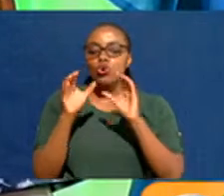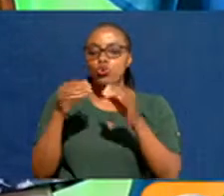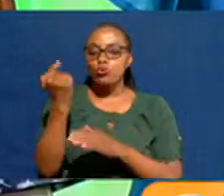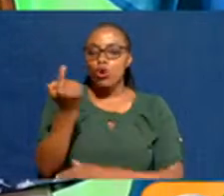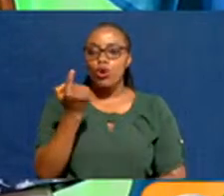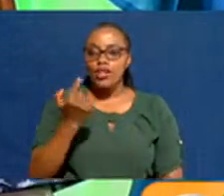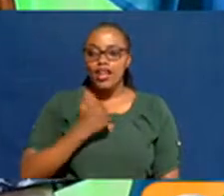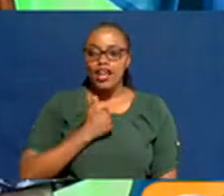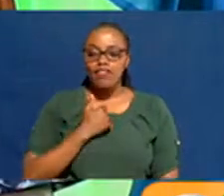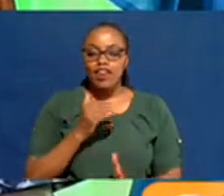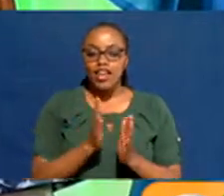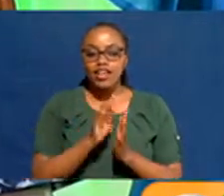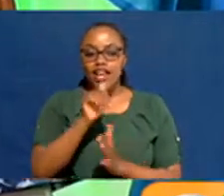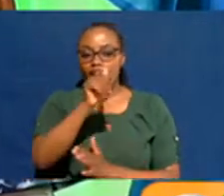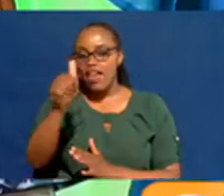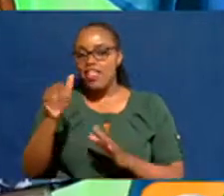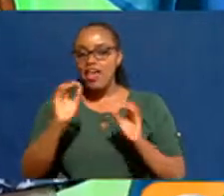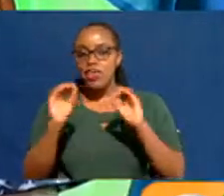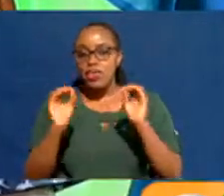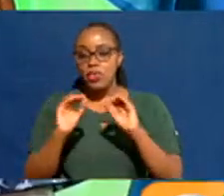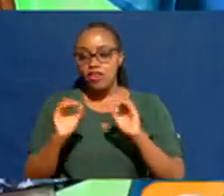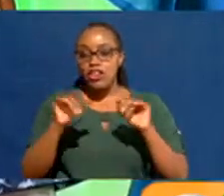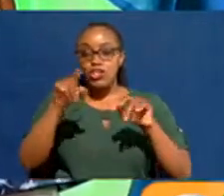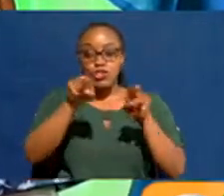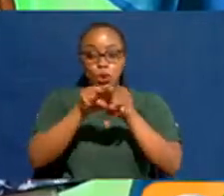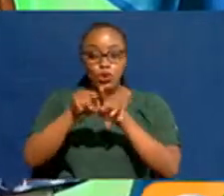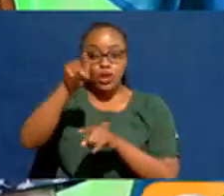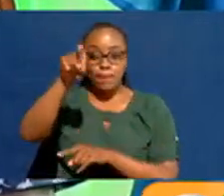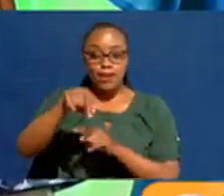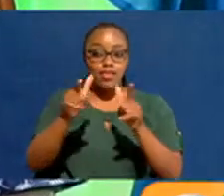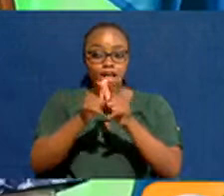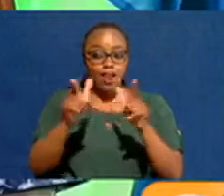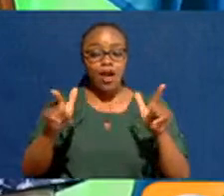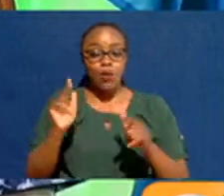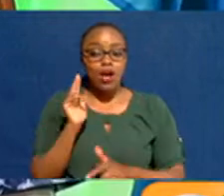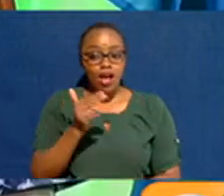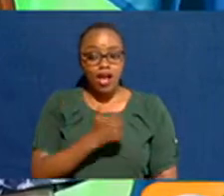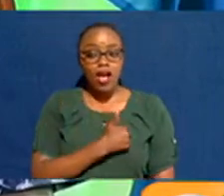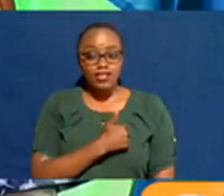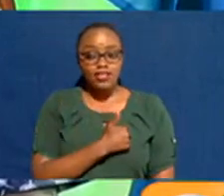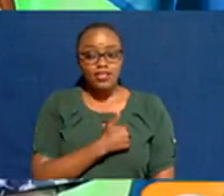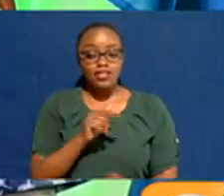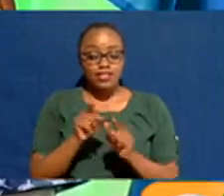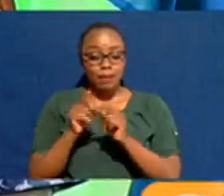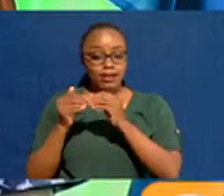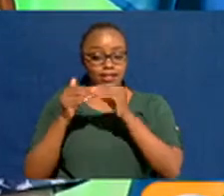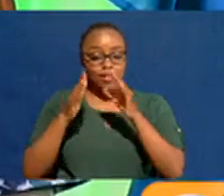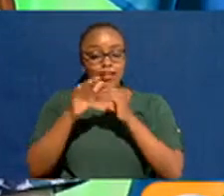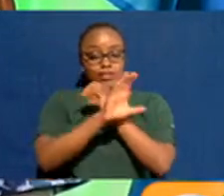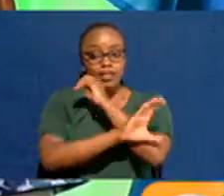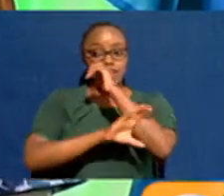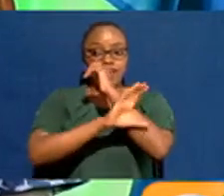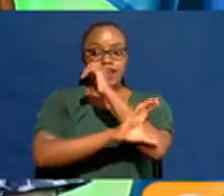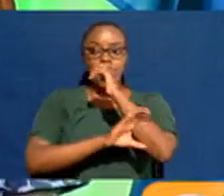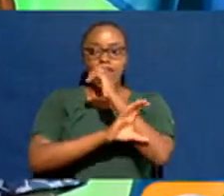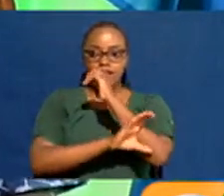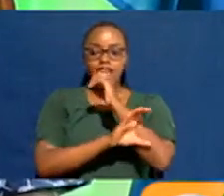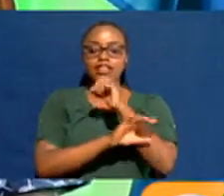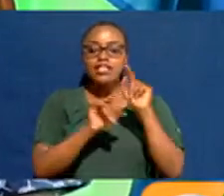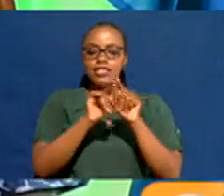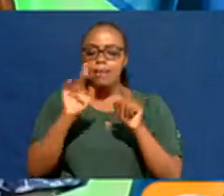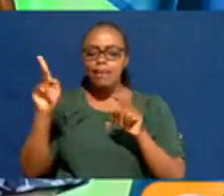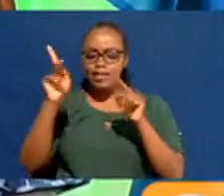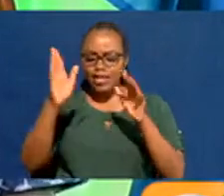okay, and not for another. You also must allow us, as leaders of this country, as